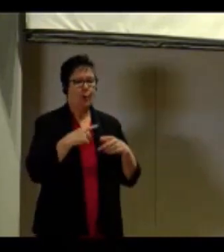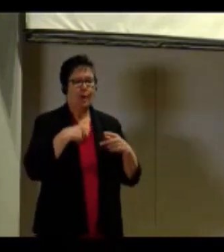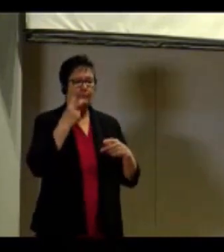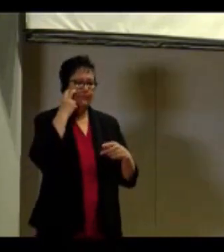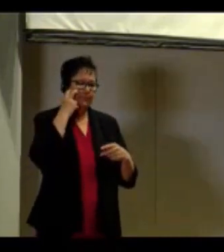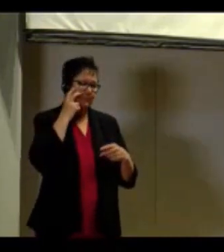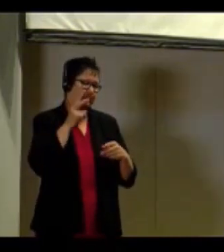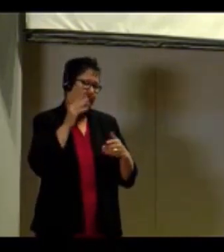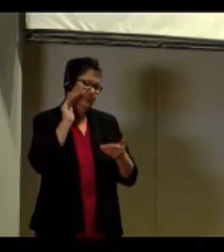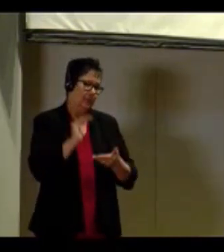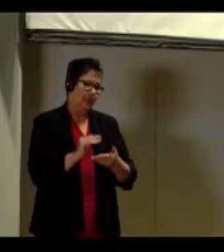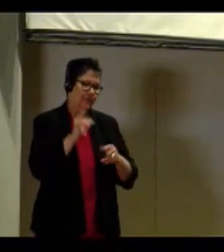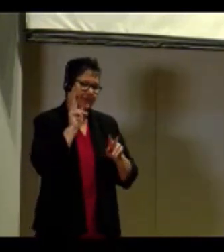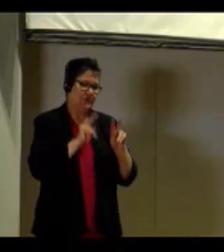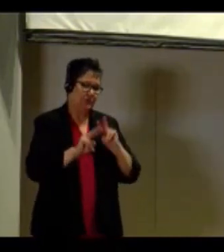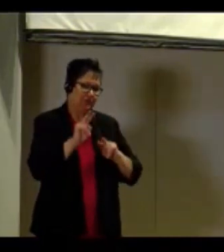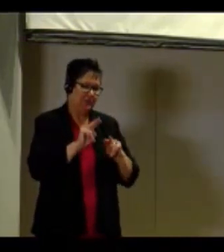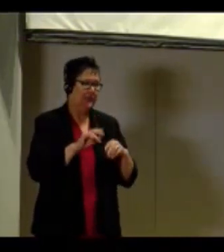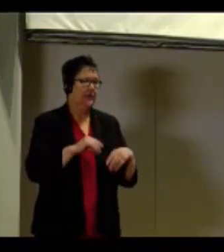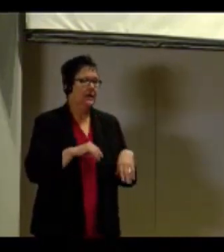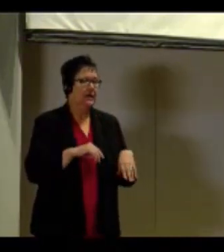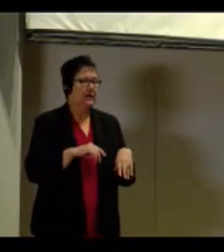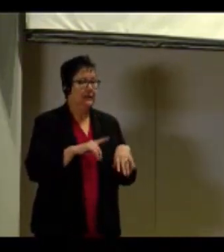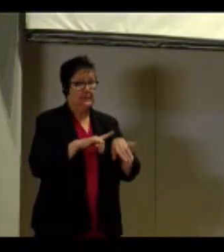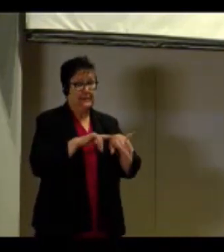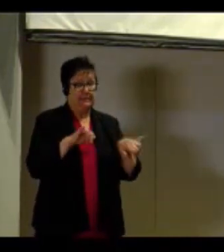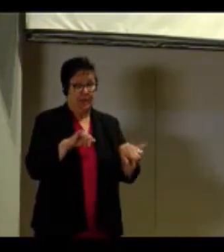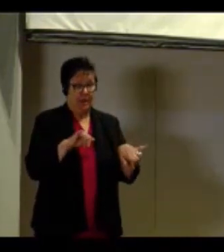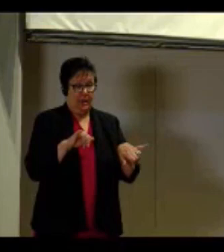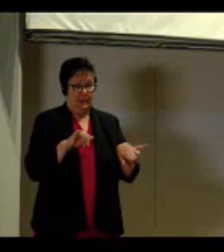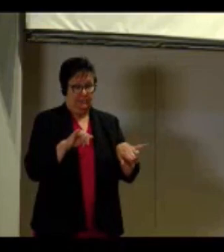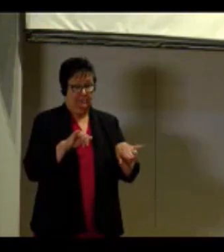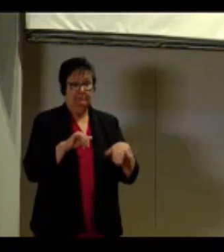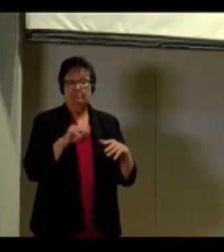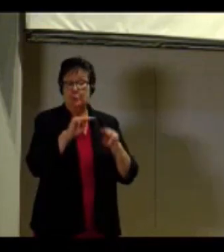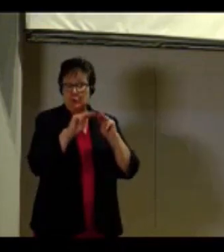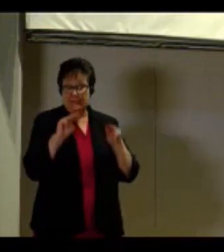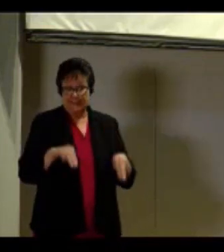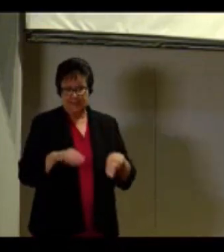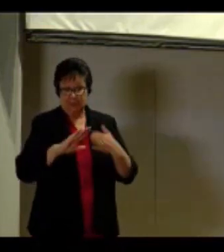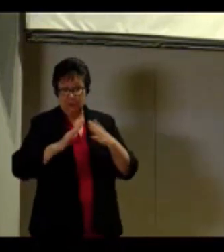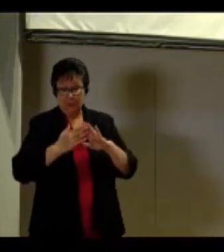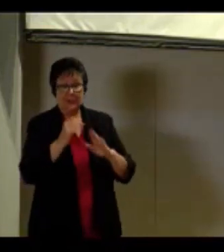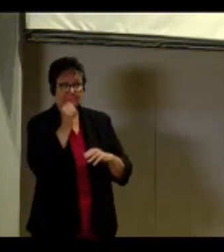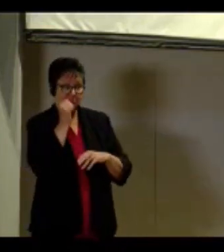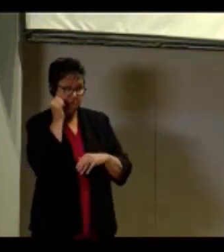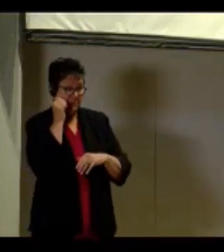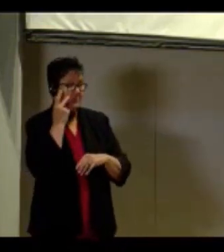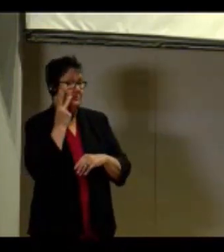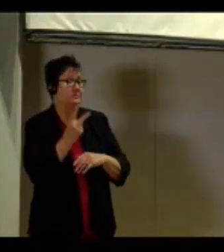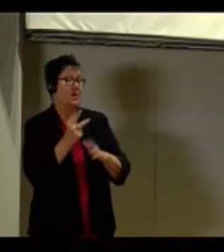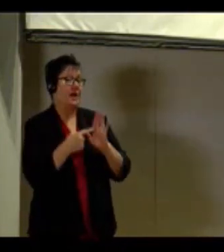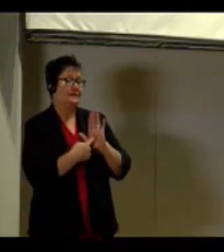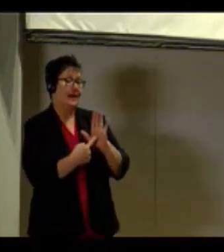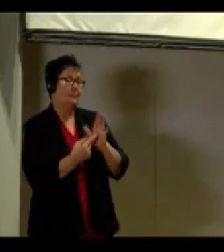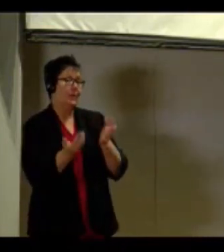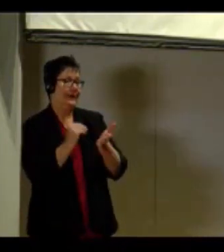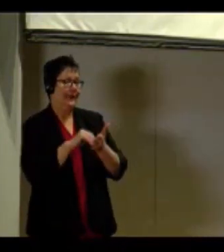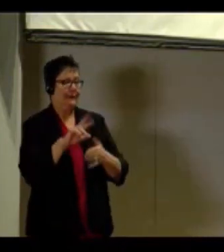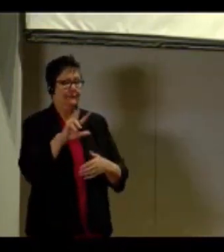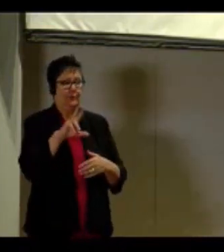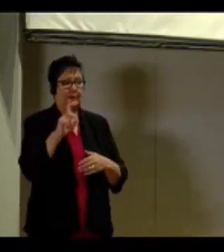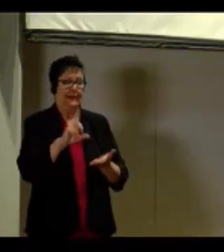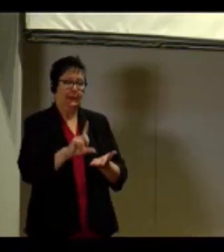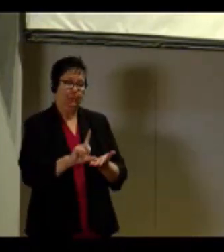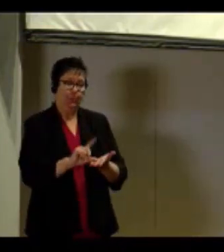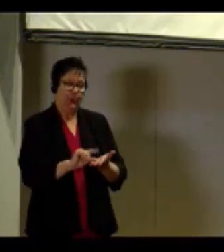book? At the same time, there's in the museum community, we saw yesterday with the examples of, again, 3D